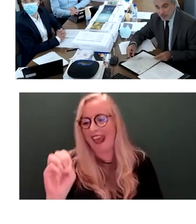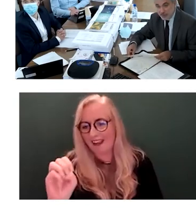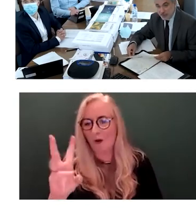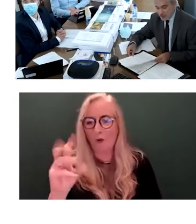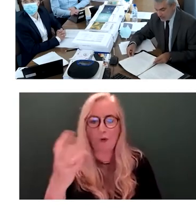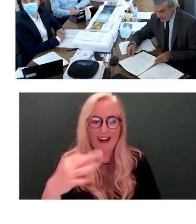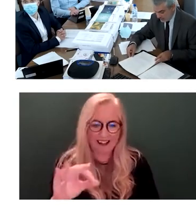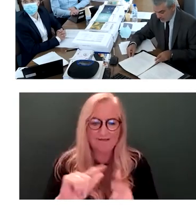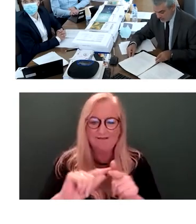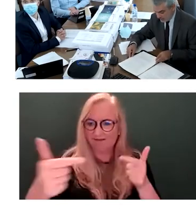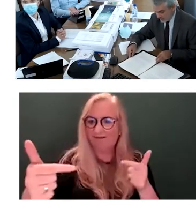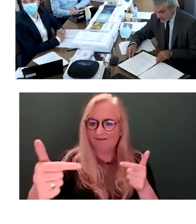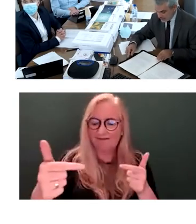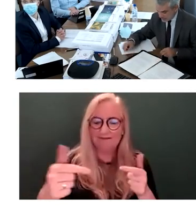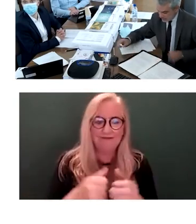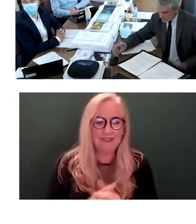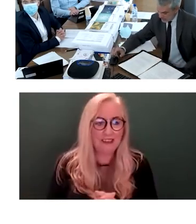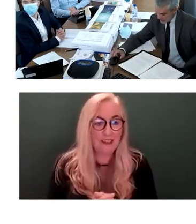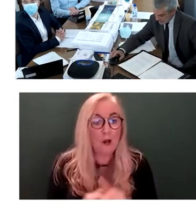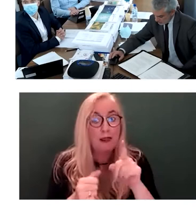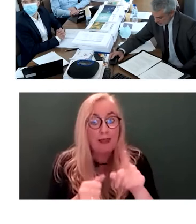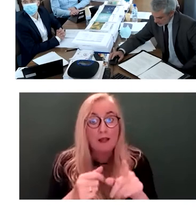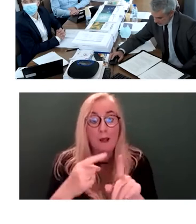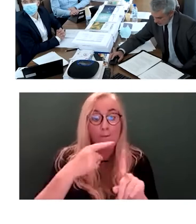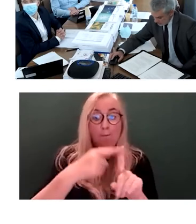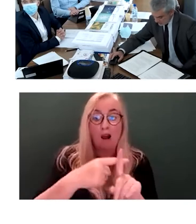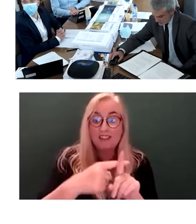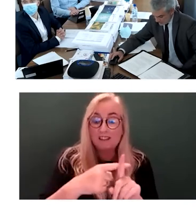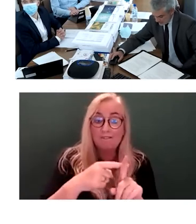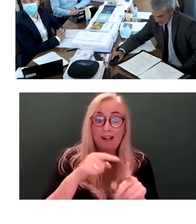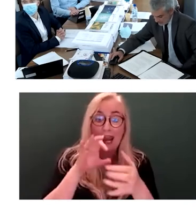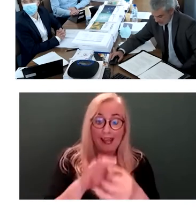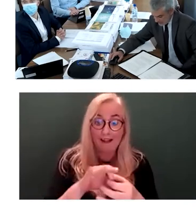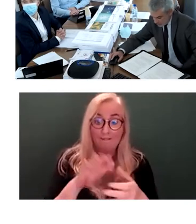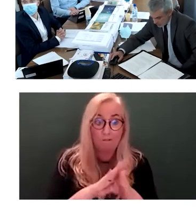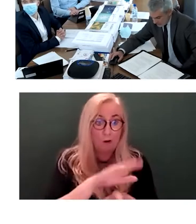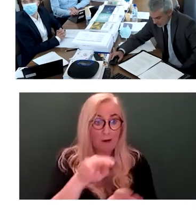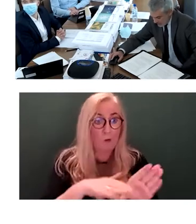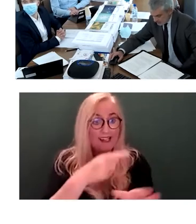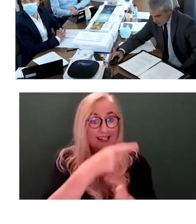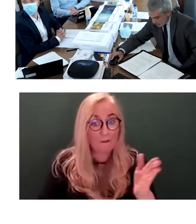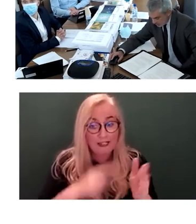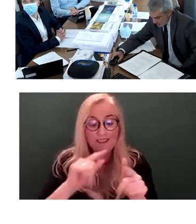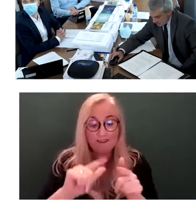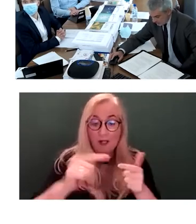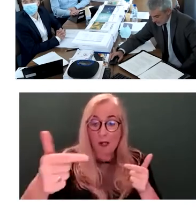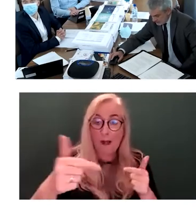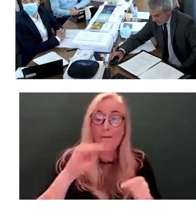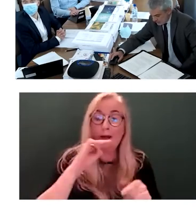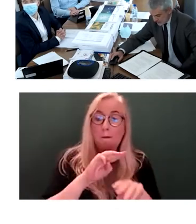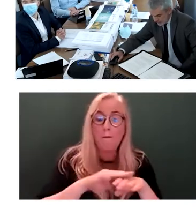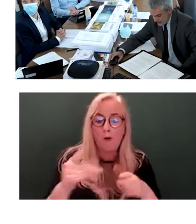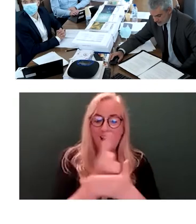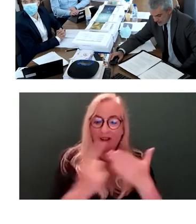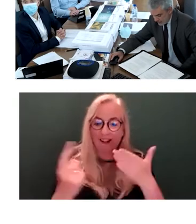particularly promising. The advantage of teleworking are particularly promising for people with disability. Teleworking provides more autonomy to